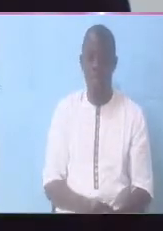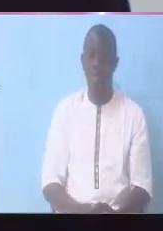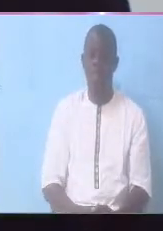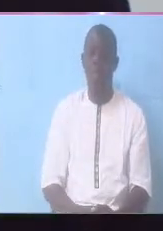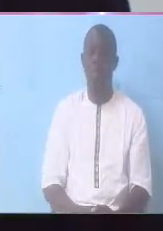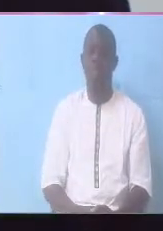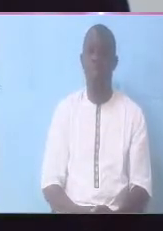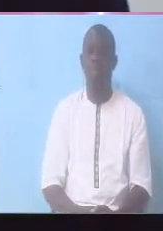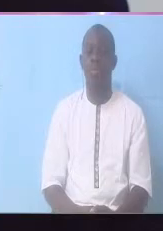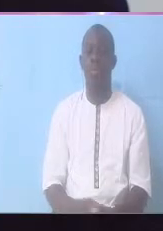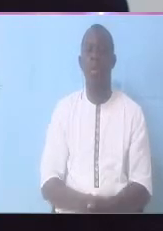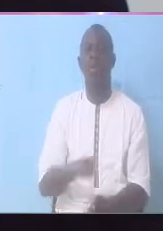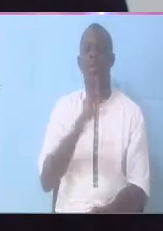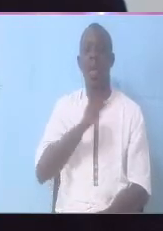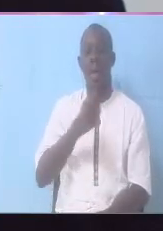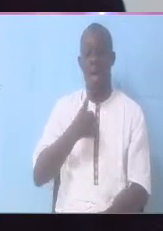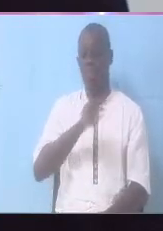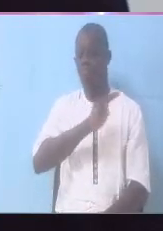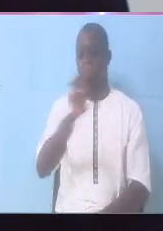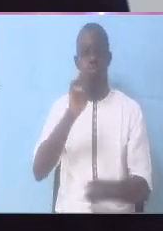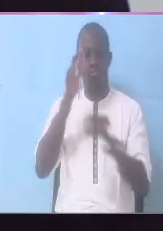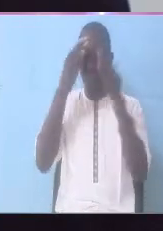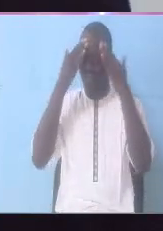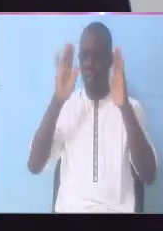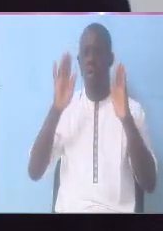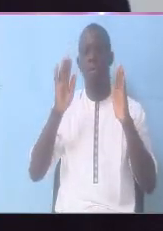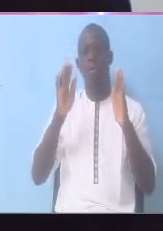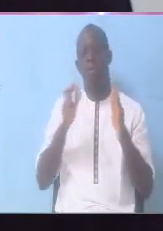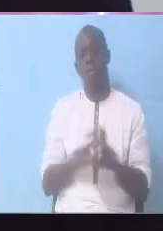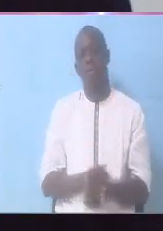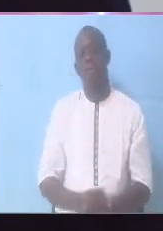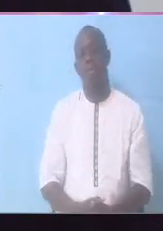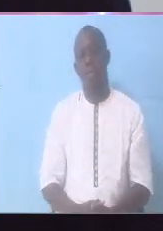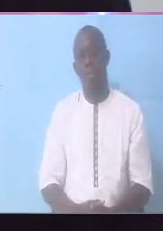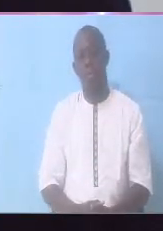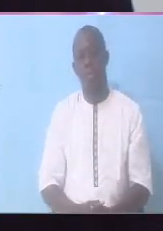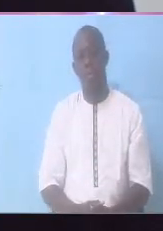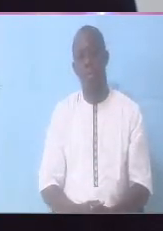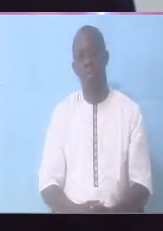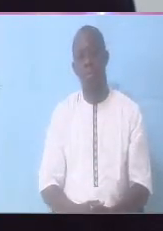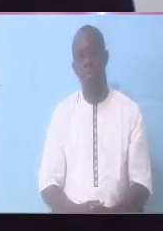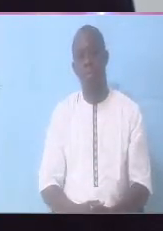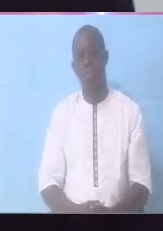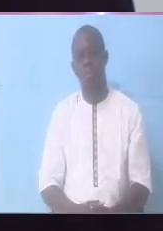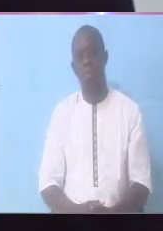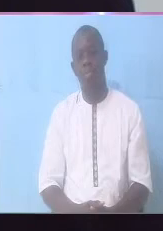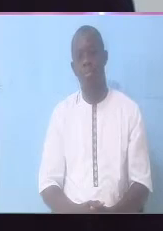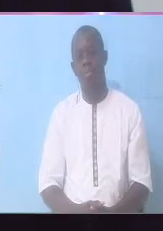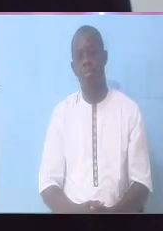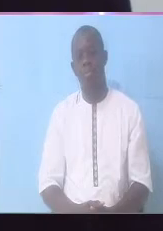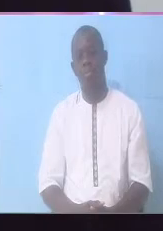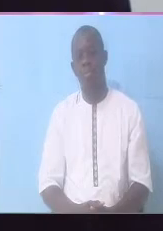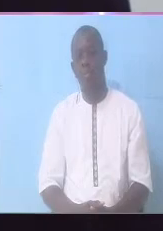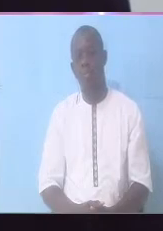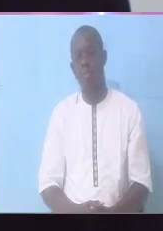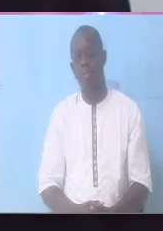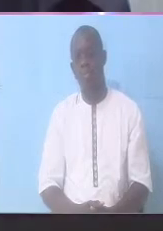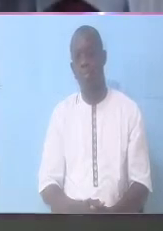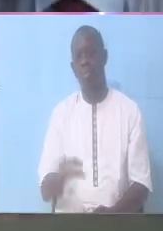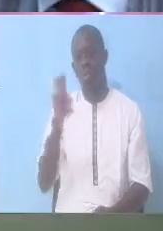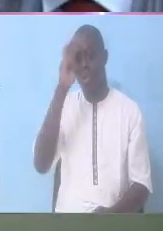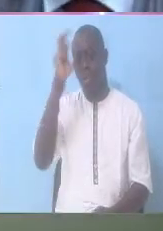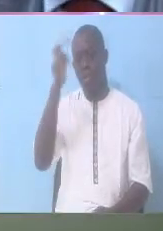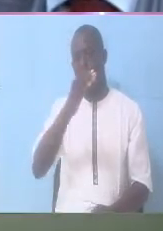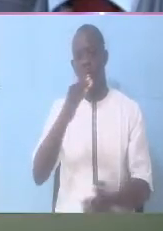Sir, I don't know because I have a limitation and there is need to know basic, please, sir. Thank you.